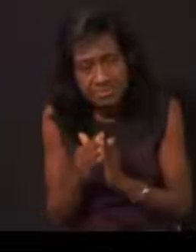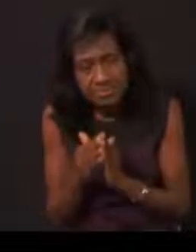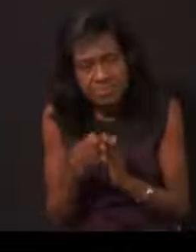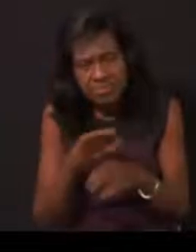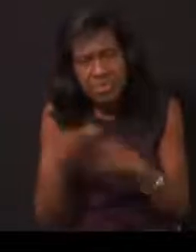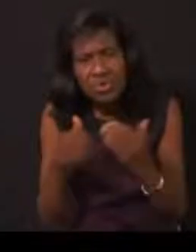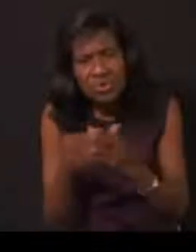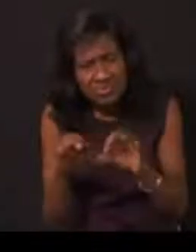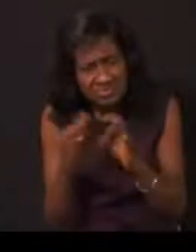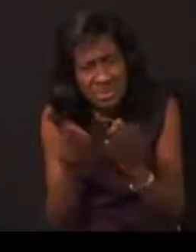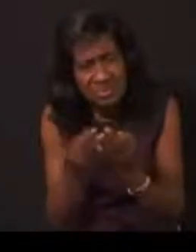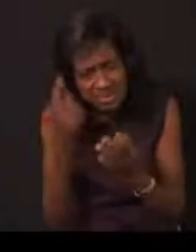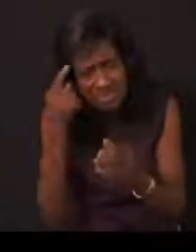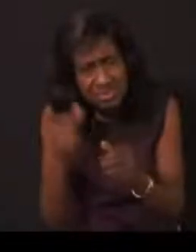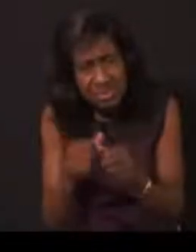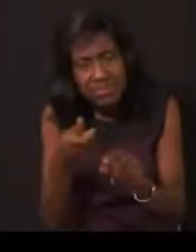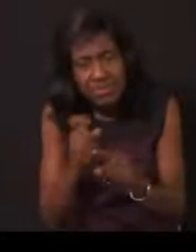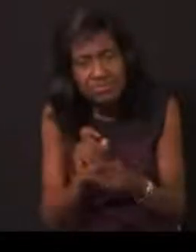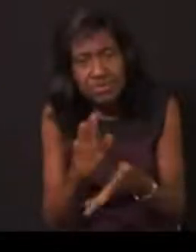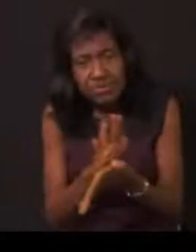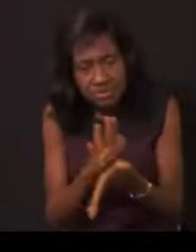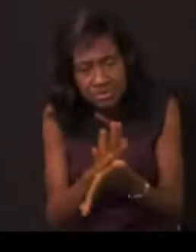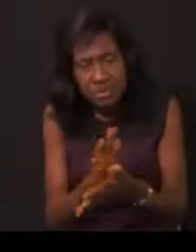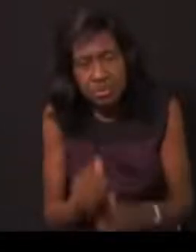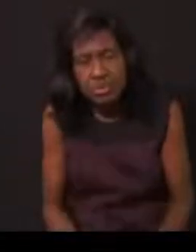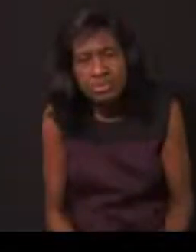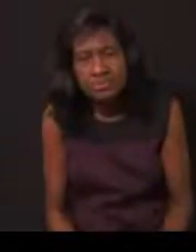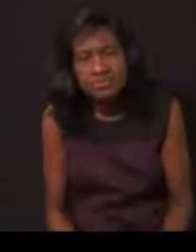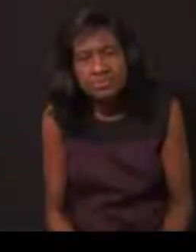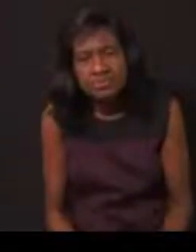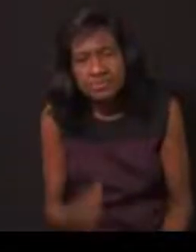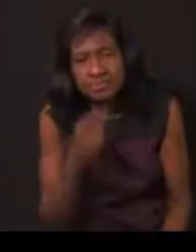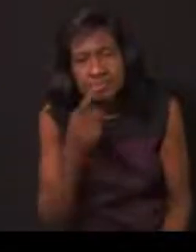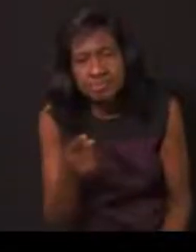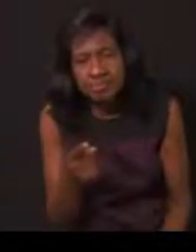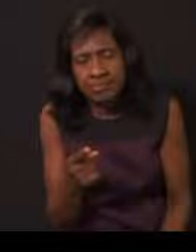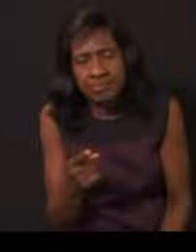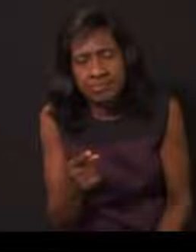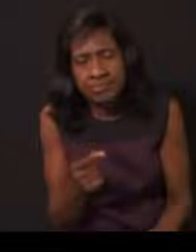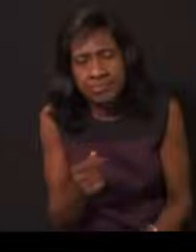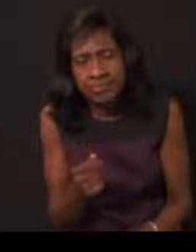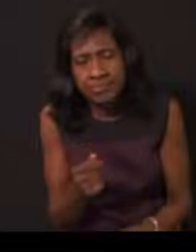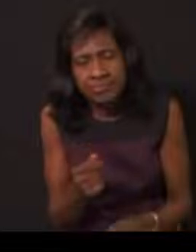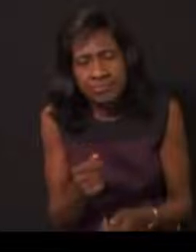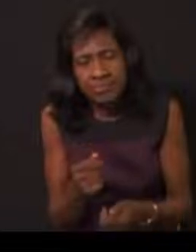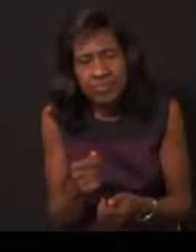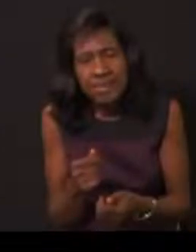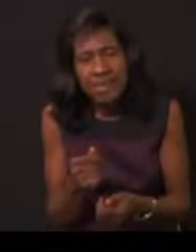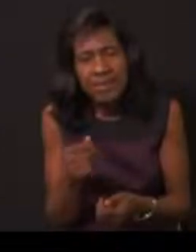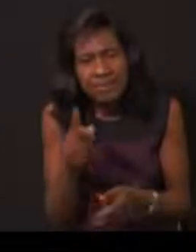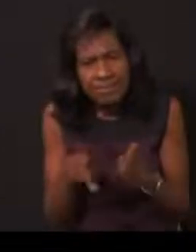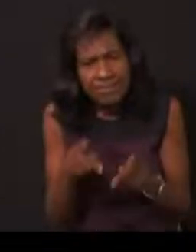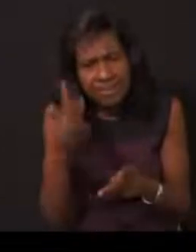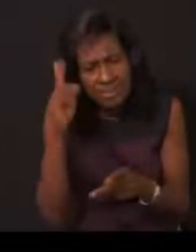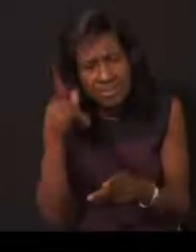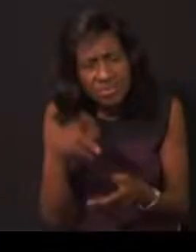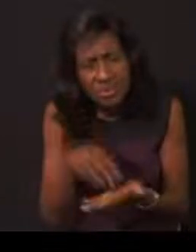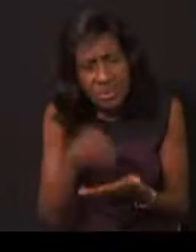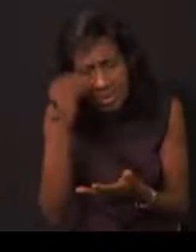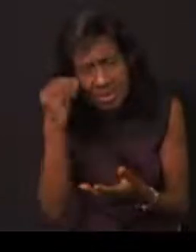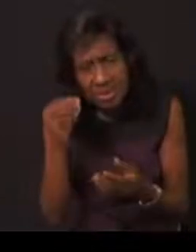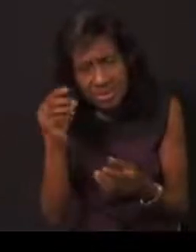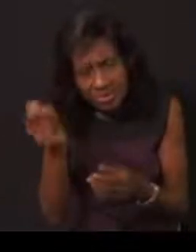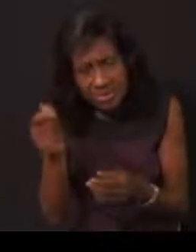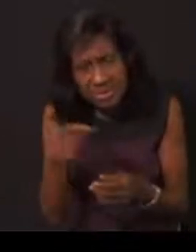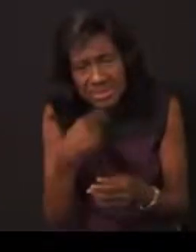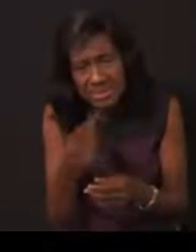sure there'll be a lot of learning amongst that pilot, but I mean, the learning I suspect will come quite quickly. Then we plan to roll